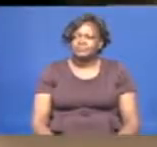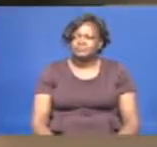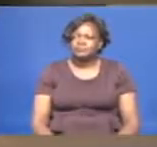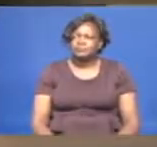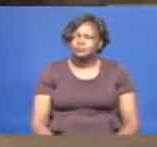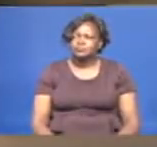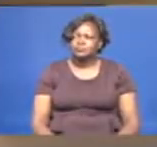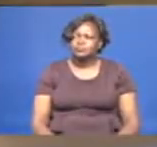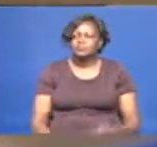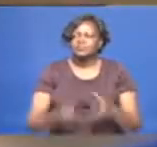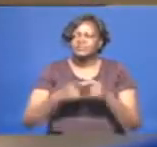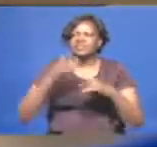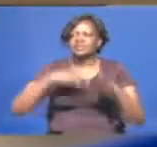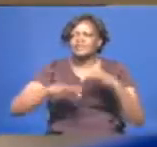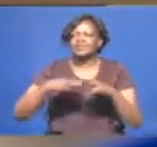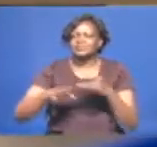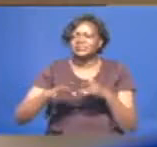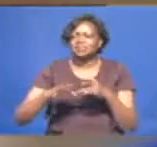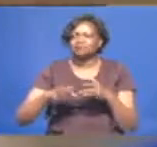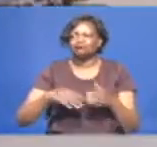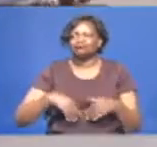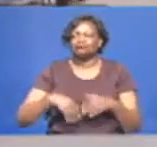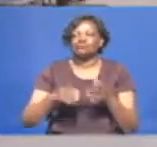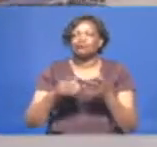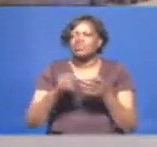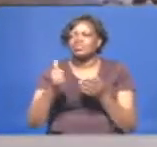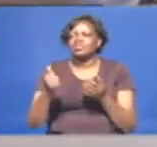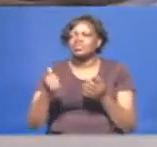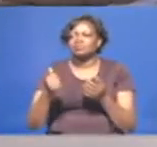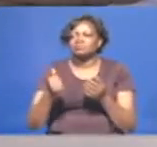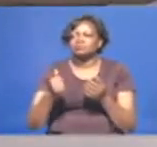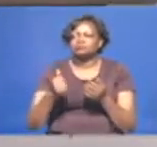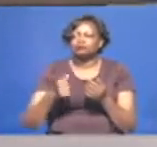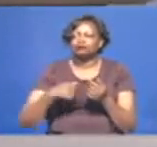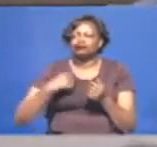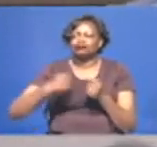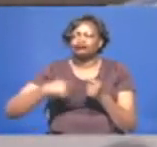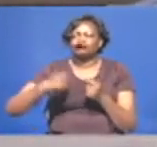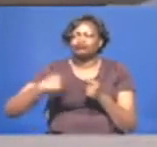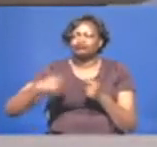Next, the mixture is discharged onto the conveyor belt.